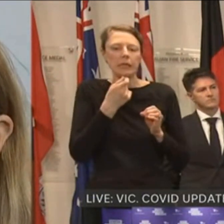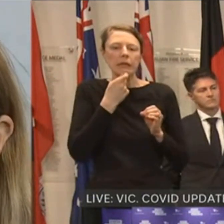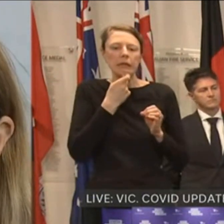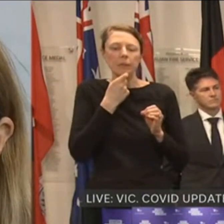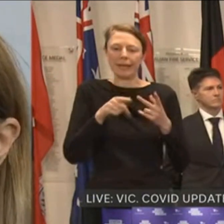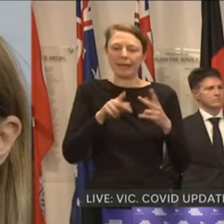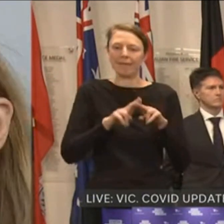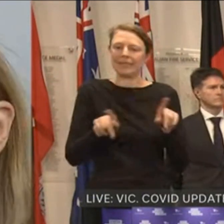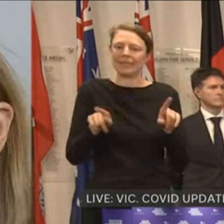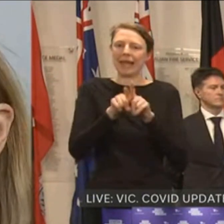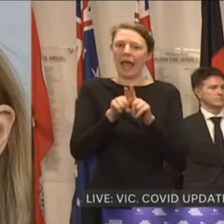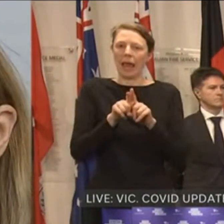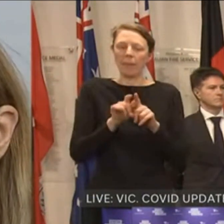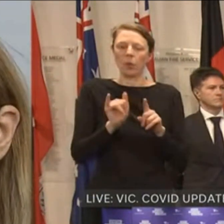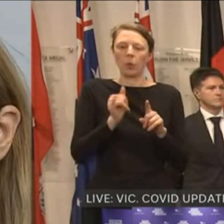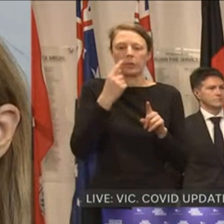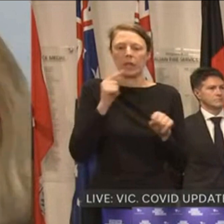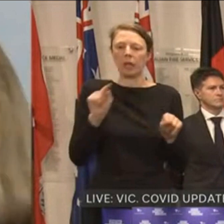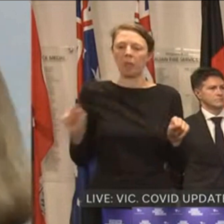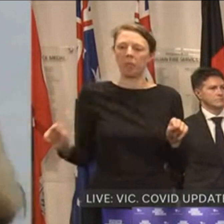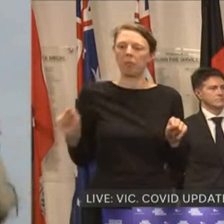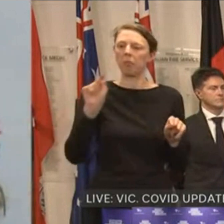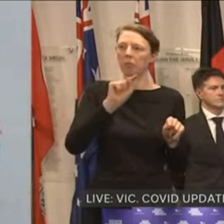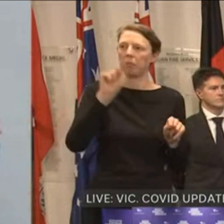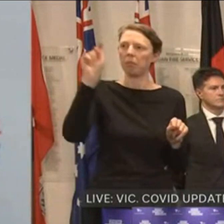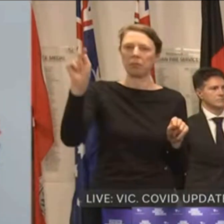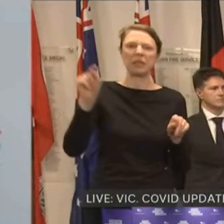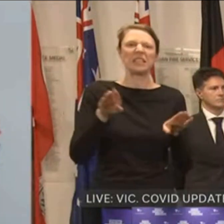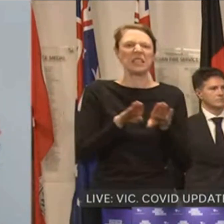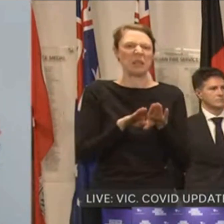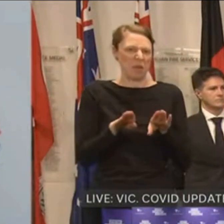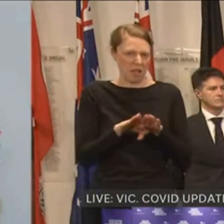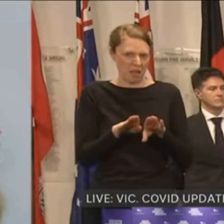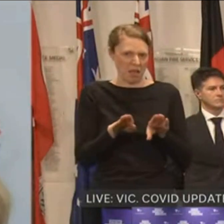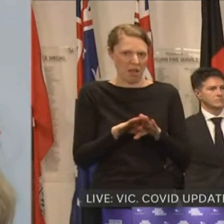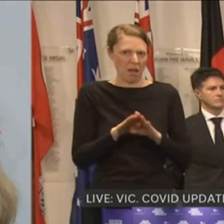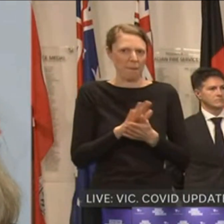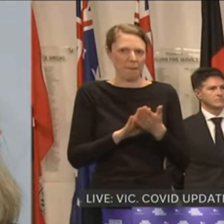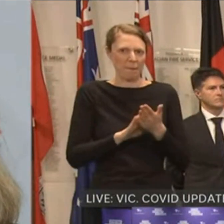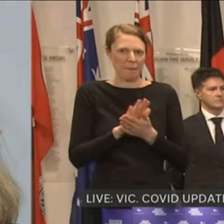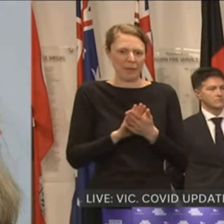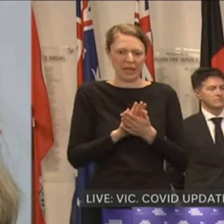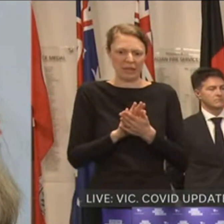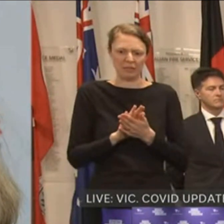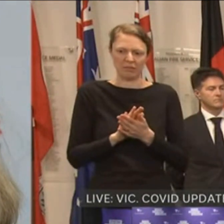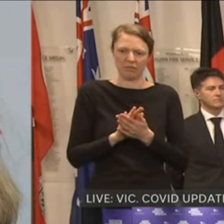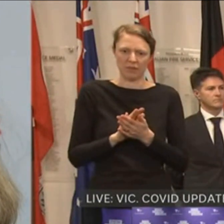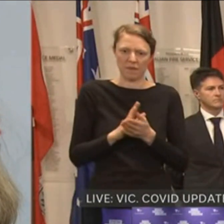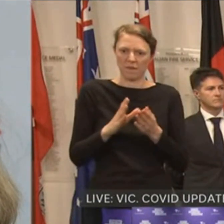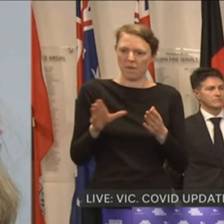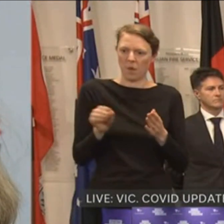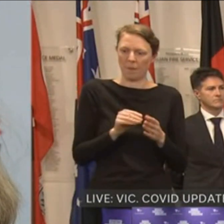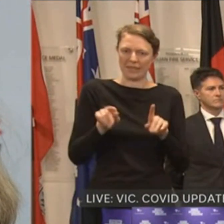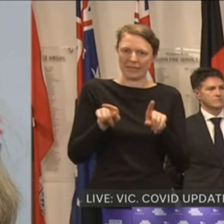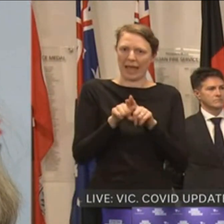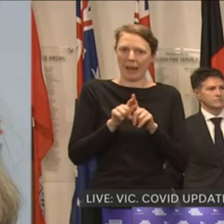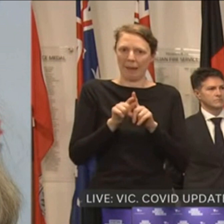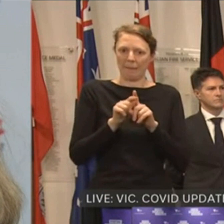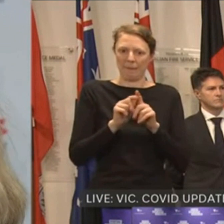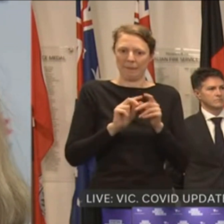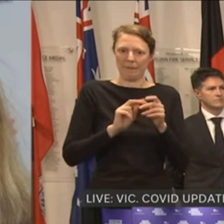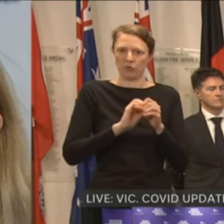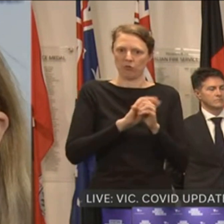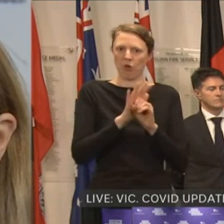Victoria, to the Crossroads strain. Dr. Chant, there were reports this morning that New South Wales Health is planning on closing a number of clinics in